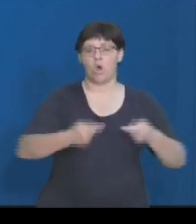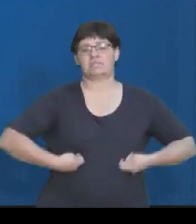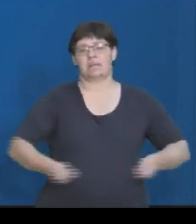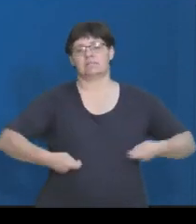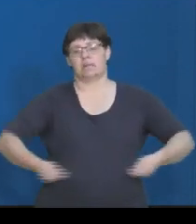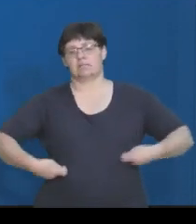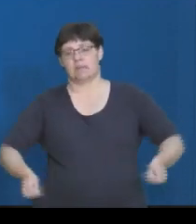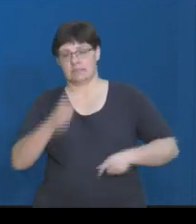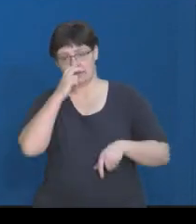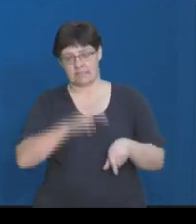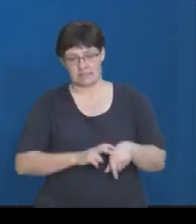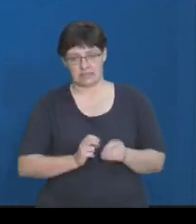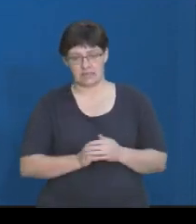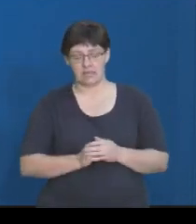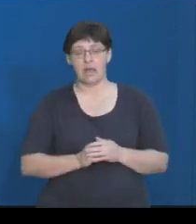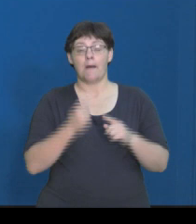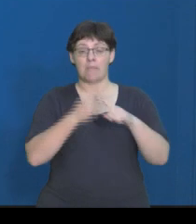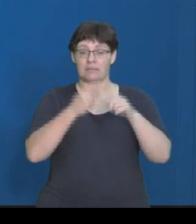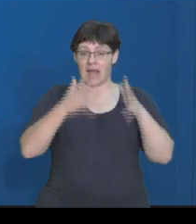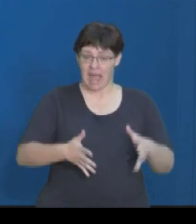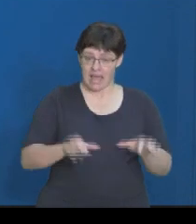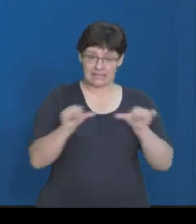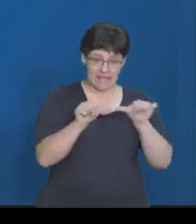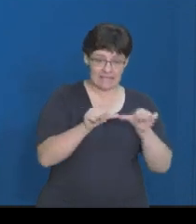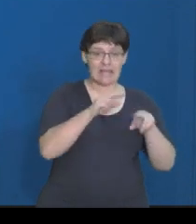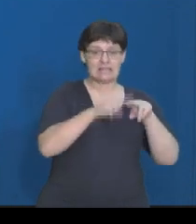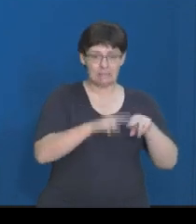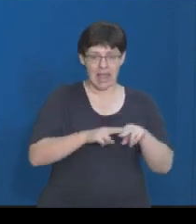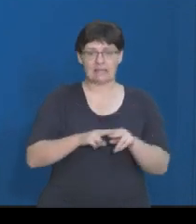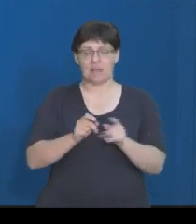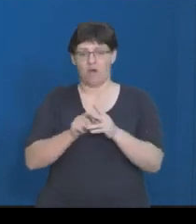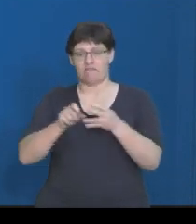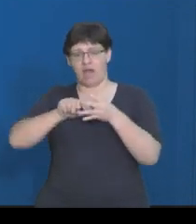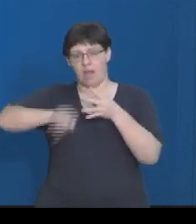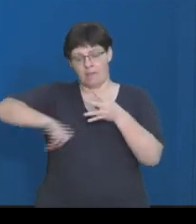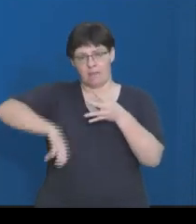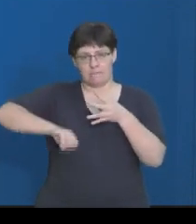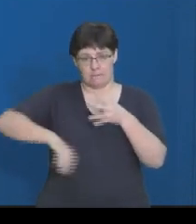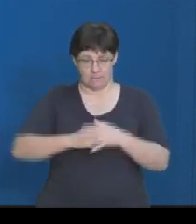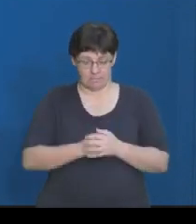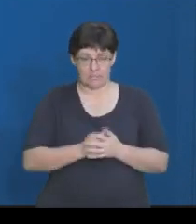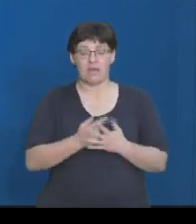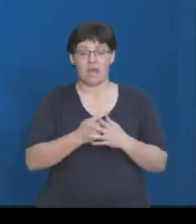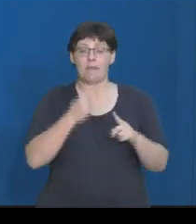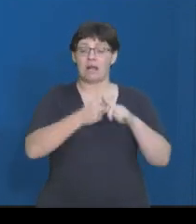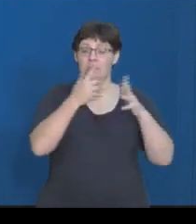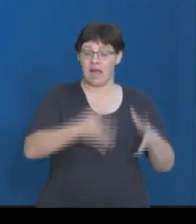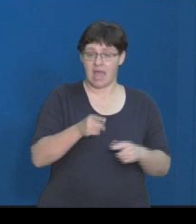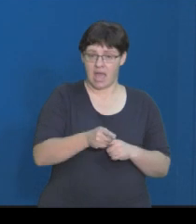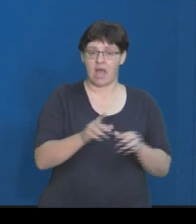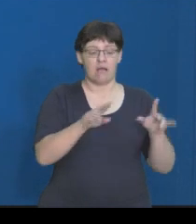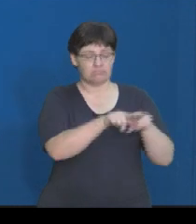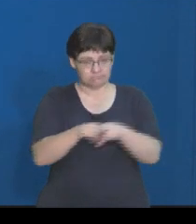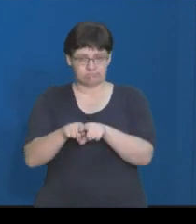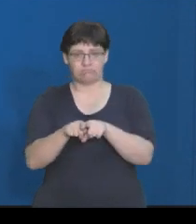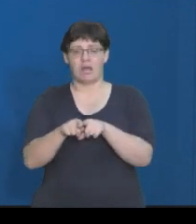spending. The size of the multiplier depends on the level of leakages. The size of the multiplier is directly